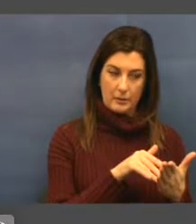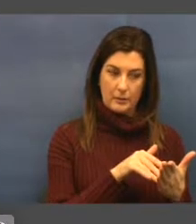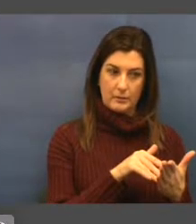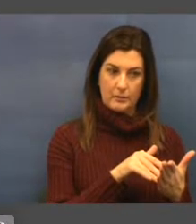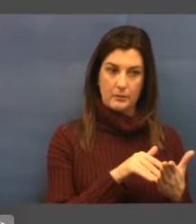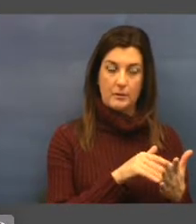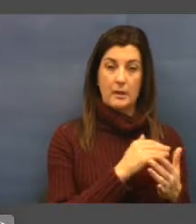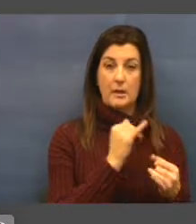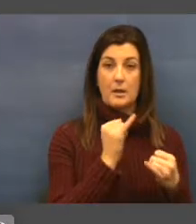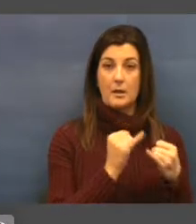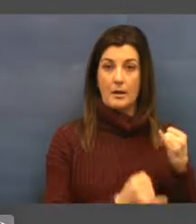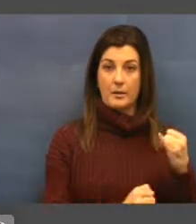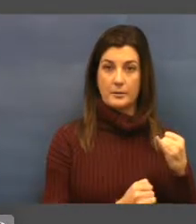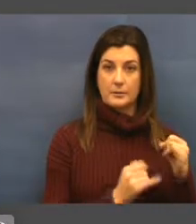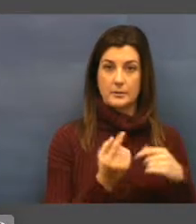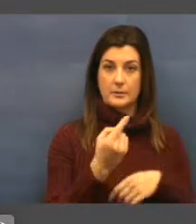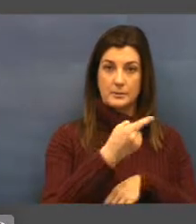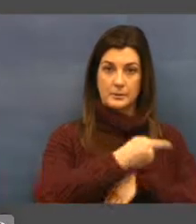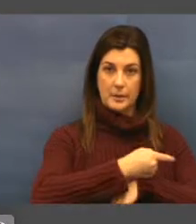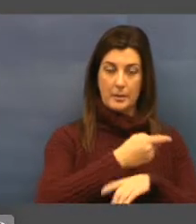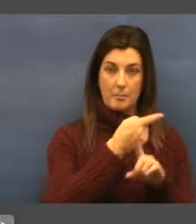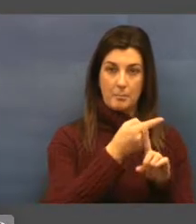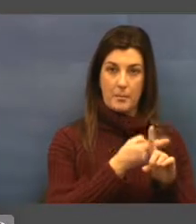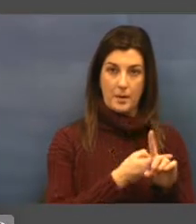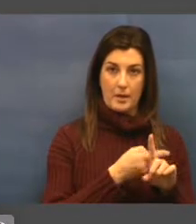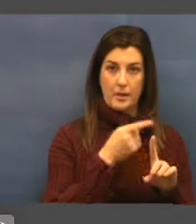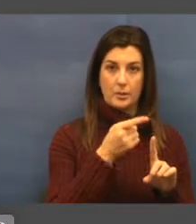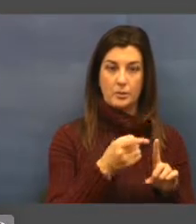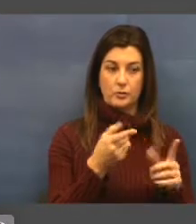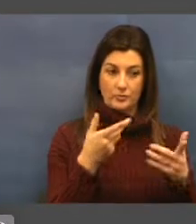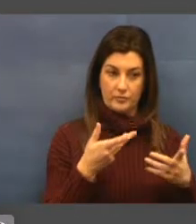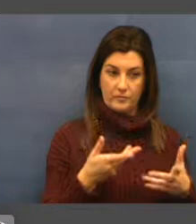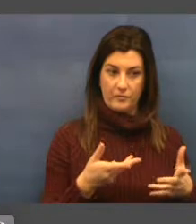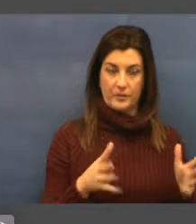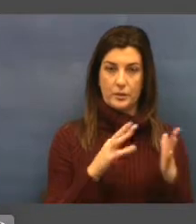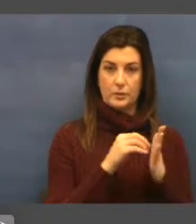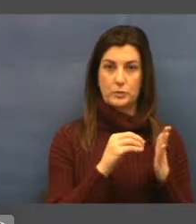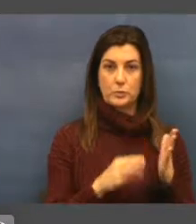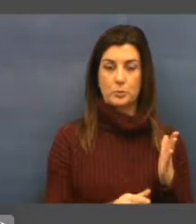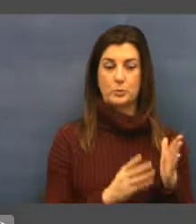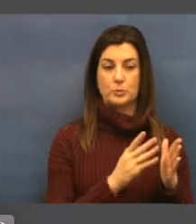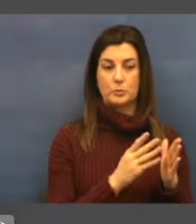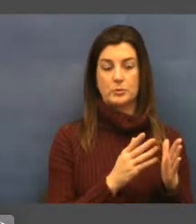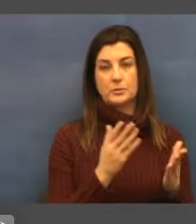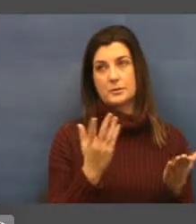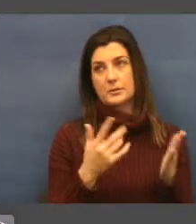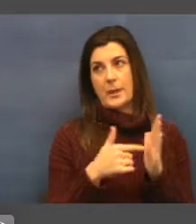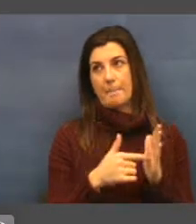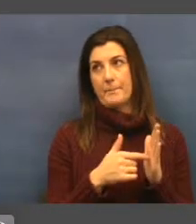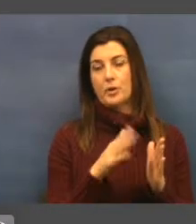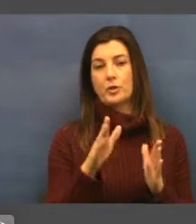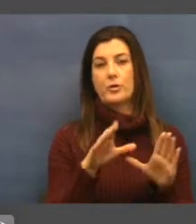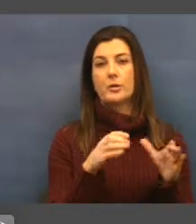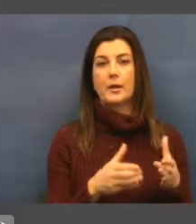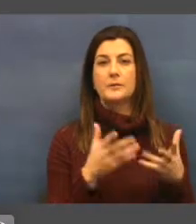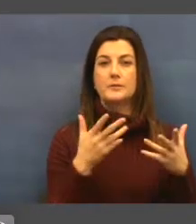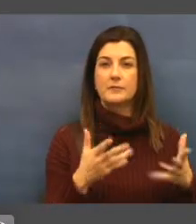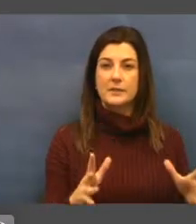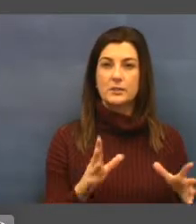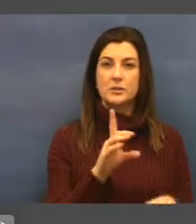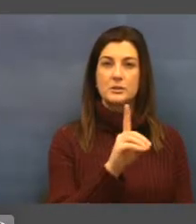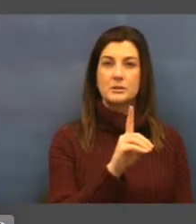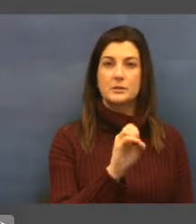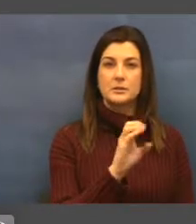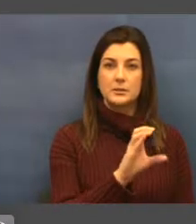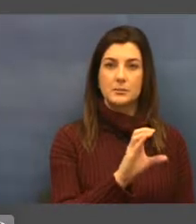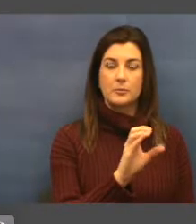from the last day of the month in which you cease to be a student. So say your classes ended in